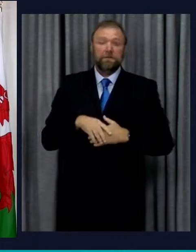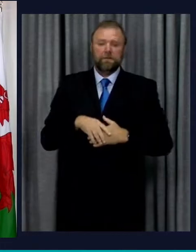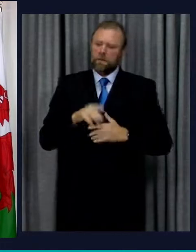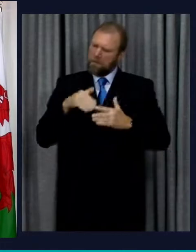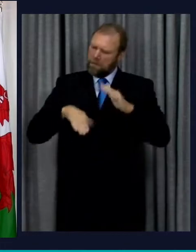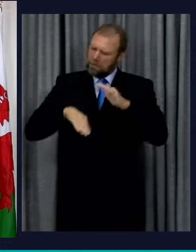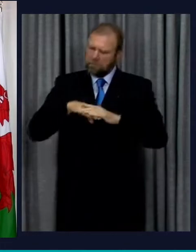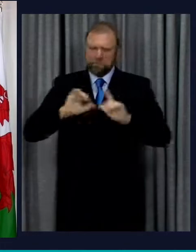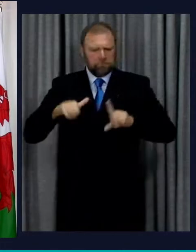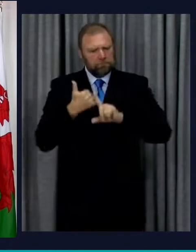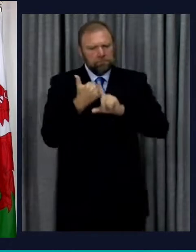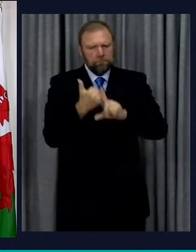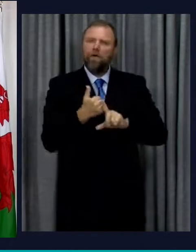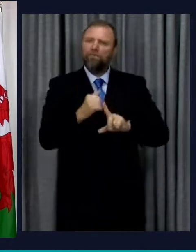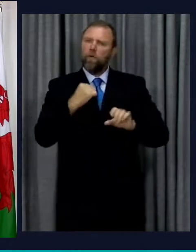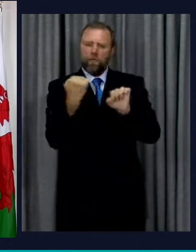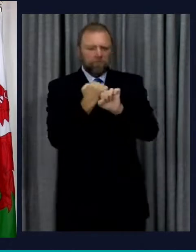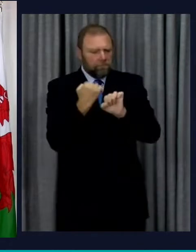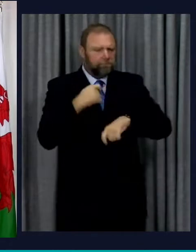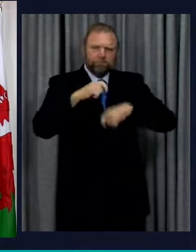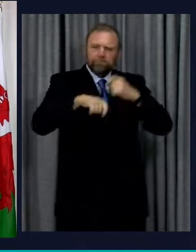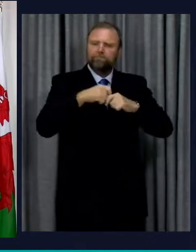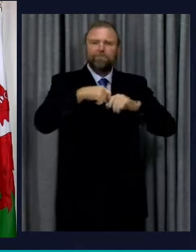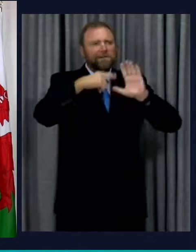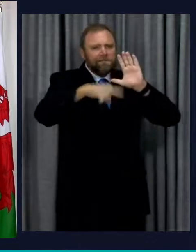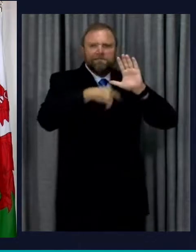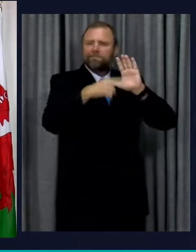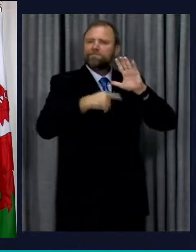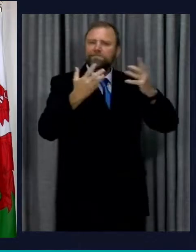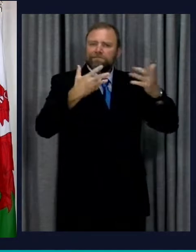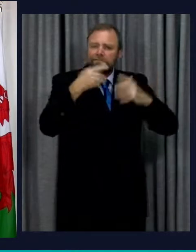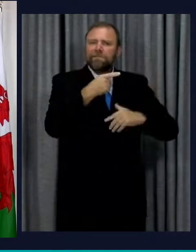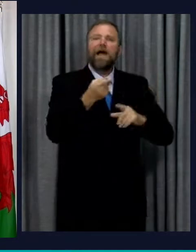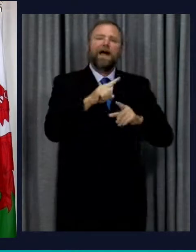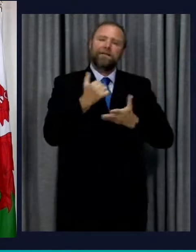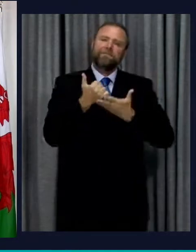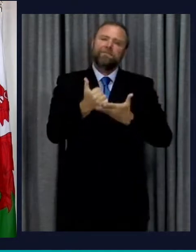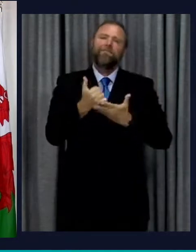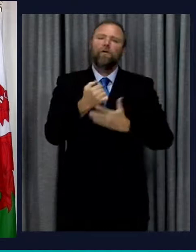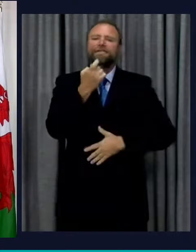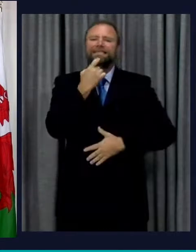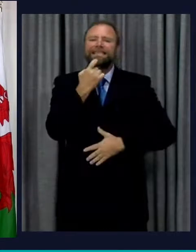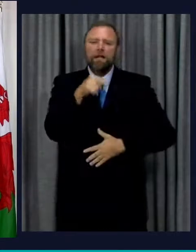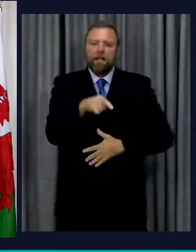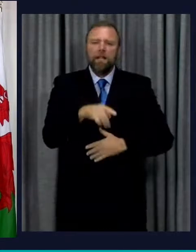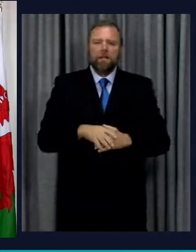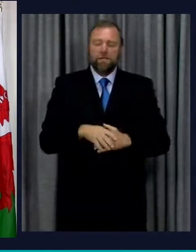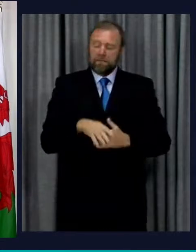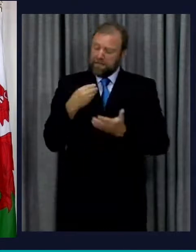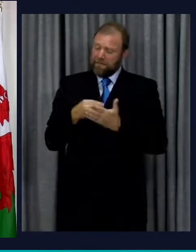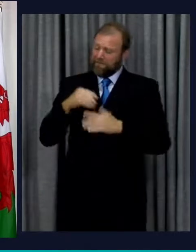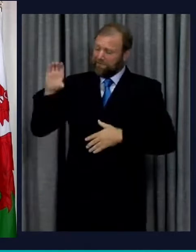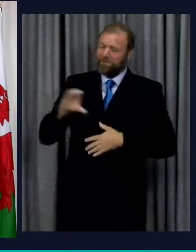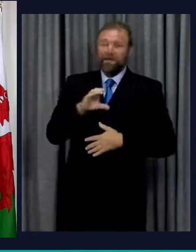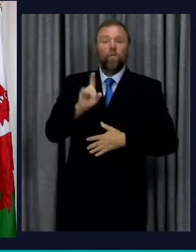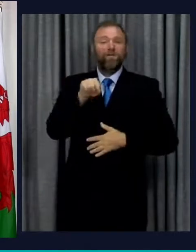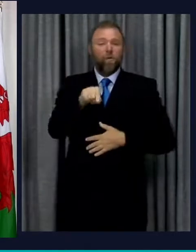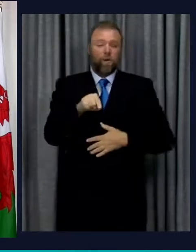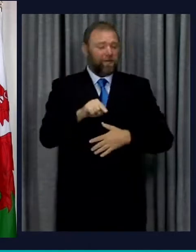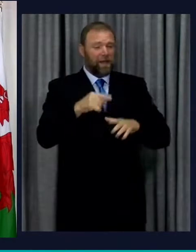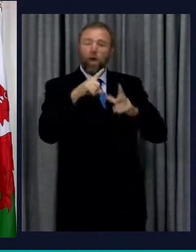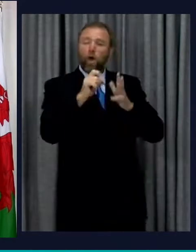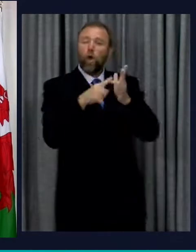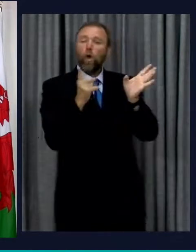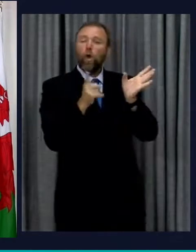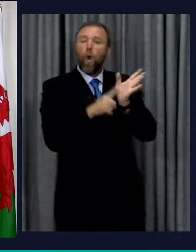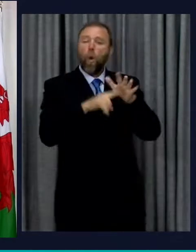and urgent help for the steel sector that we all rely upon, funding to remediate our coal tips, allowing us to invest